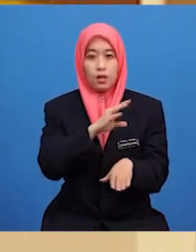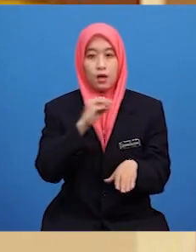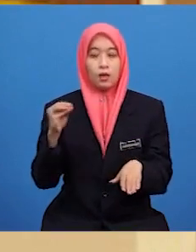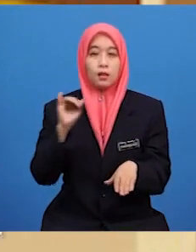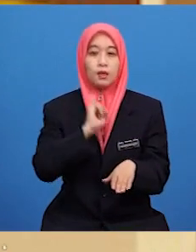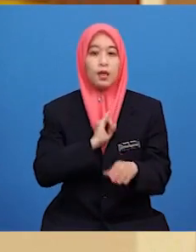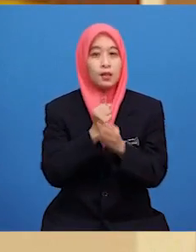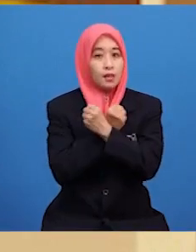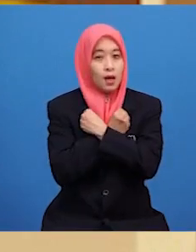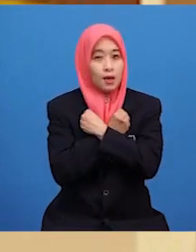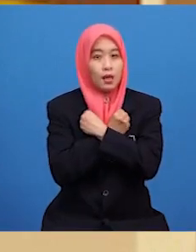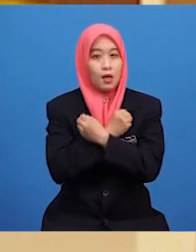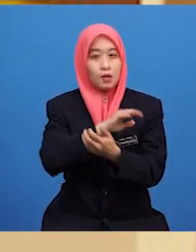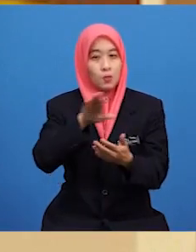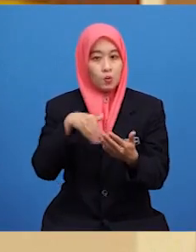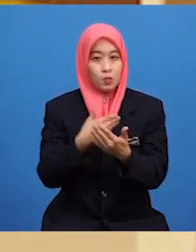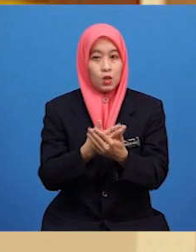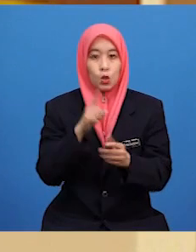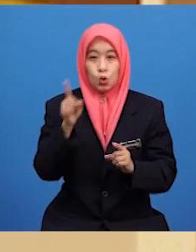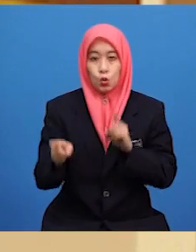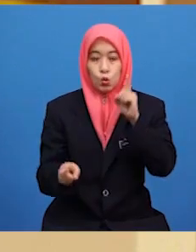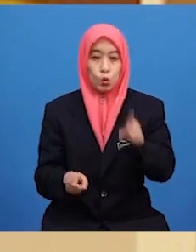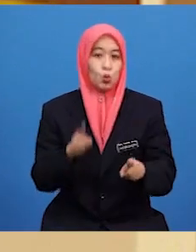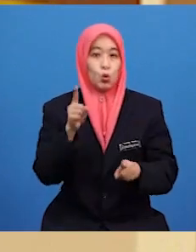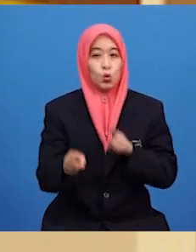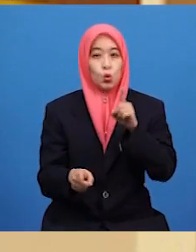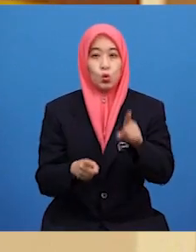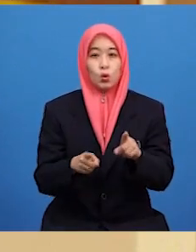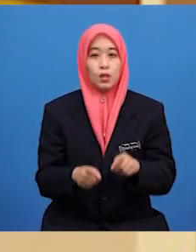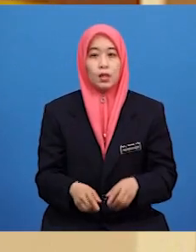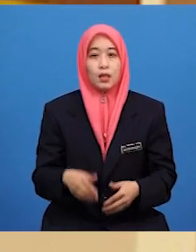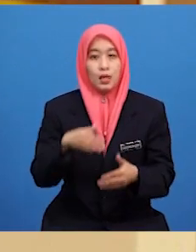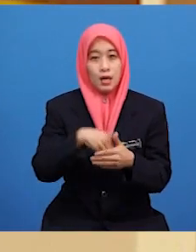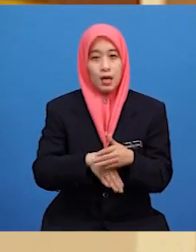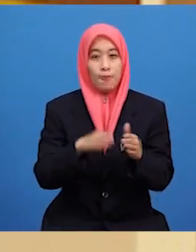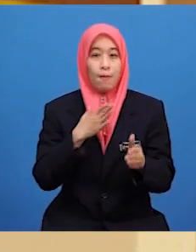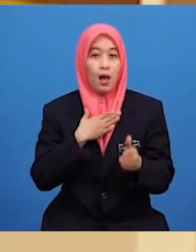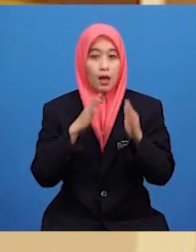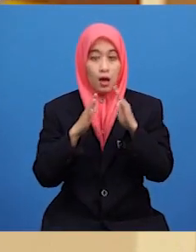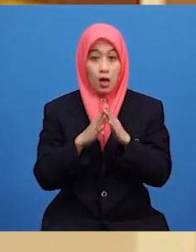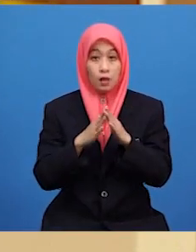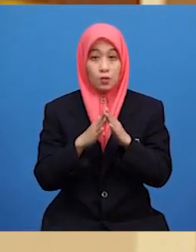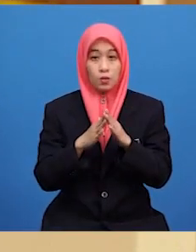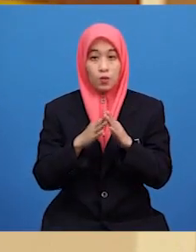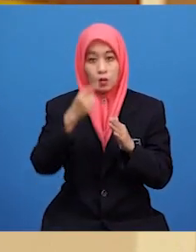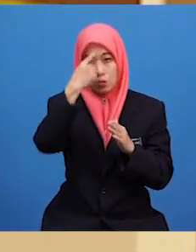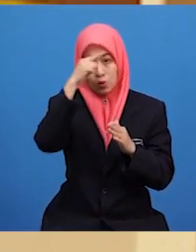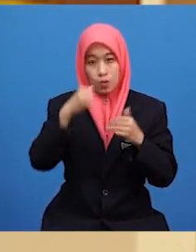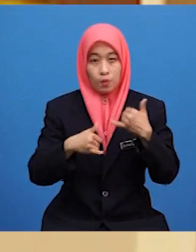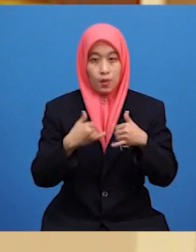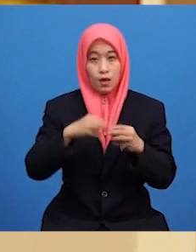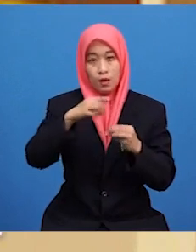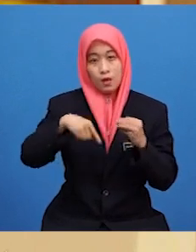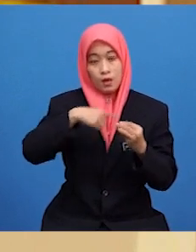them. Do, do, do, do, do. In my house, they play